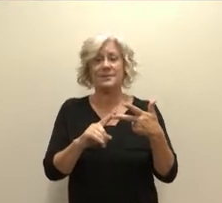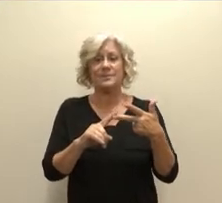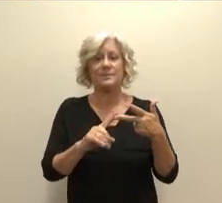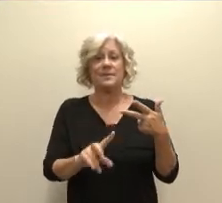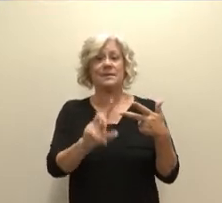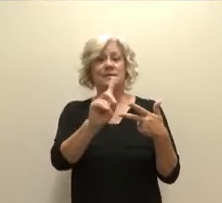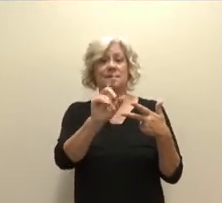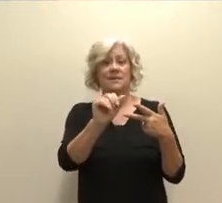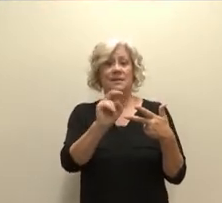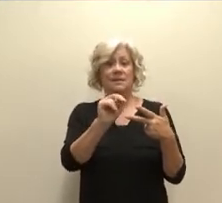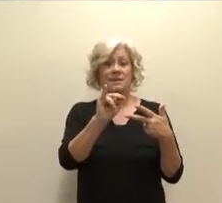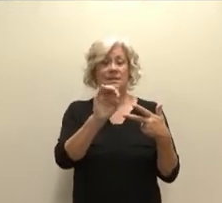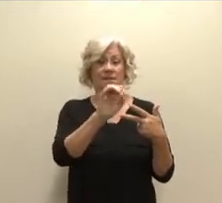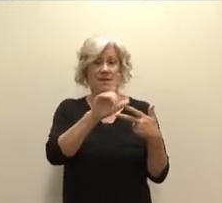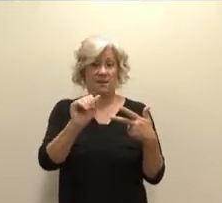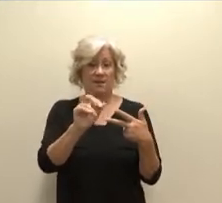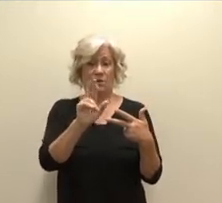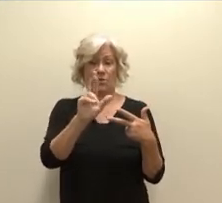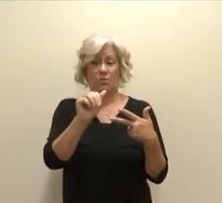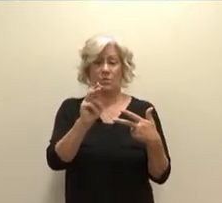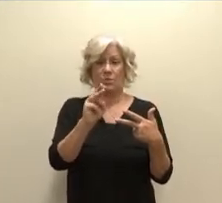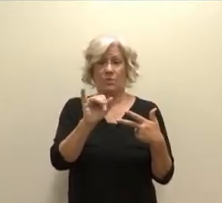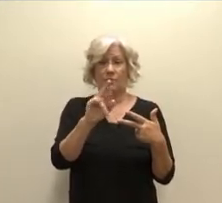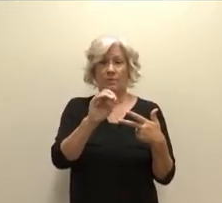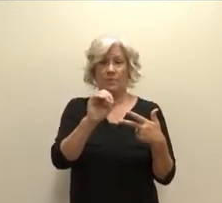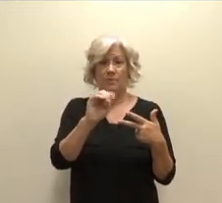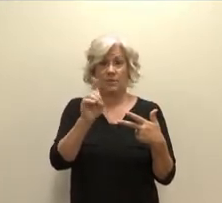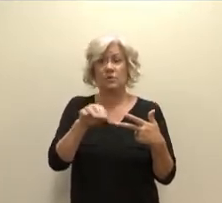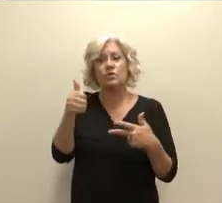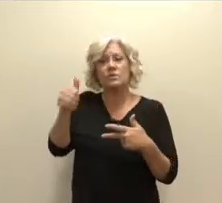And Daniela Ramirez, a current sophomore.